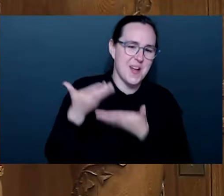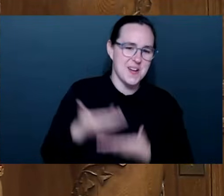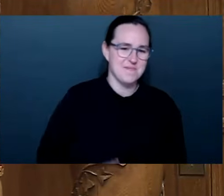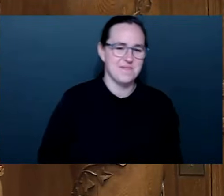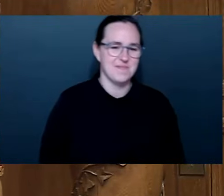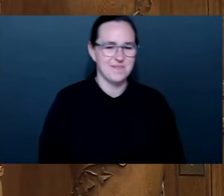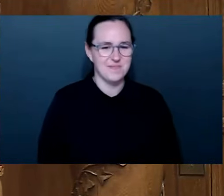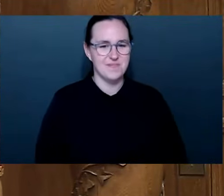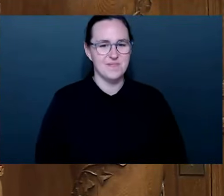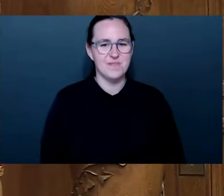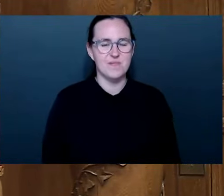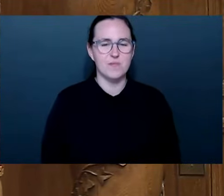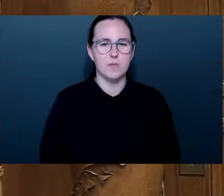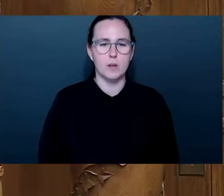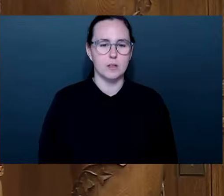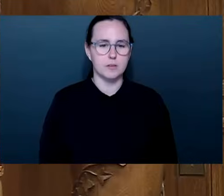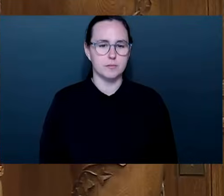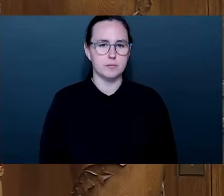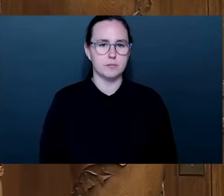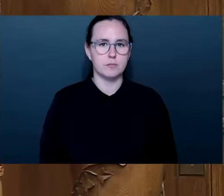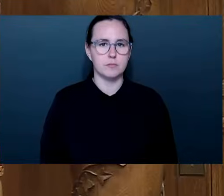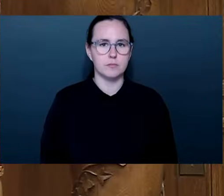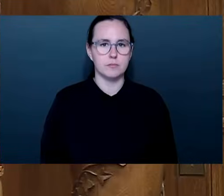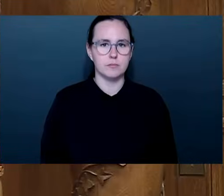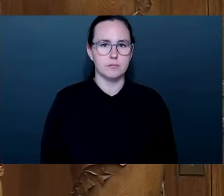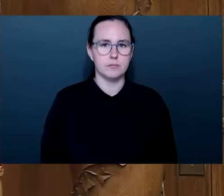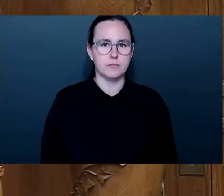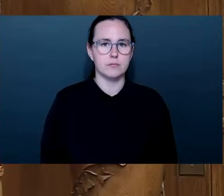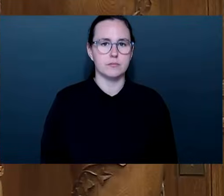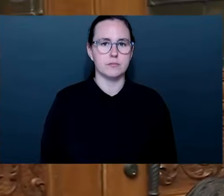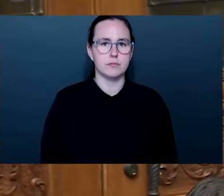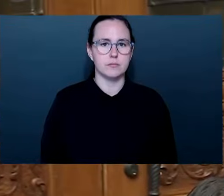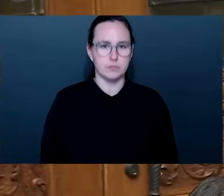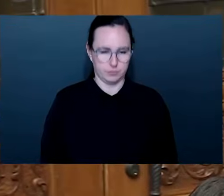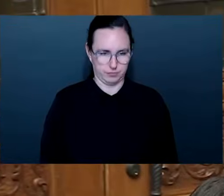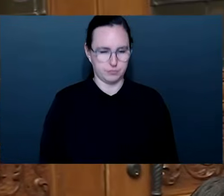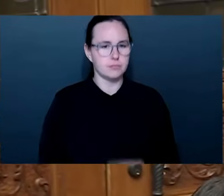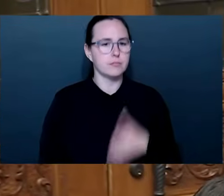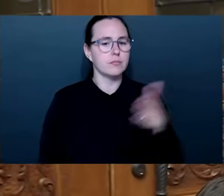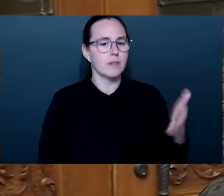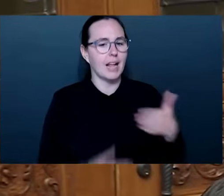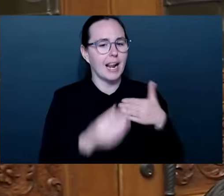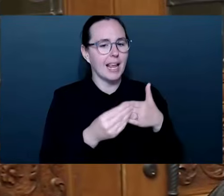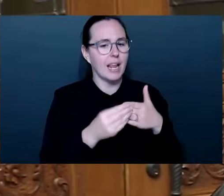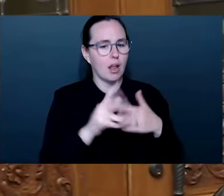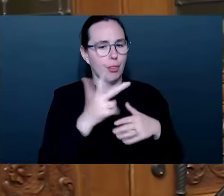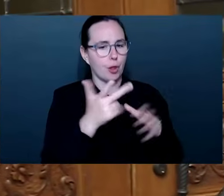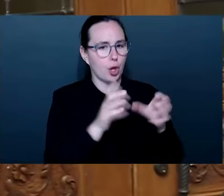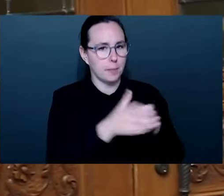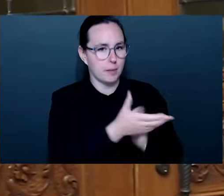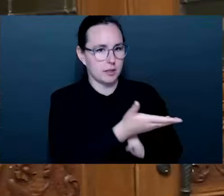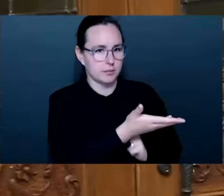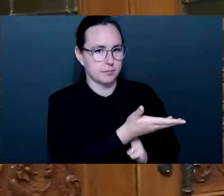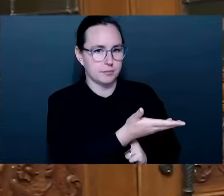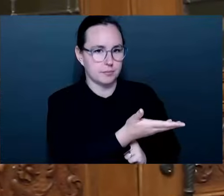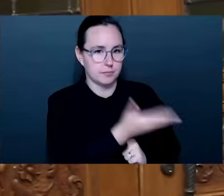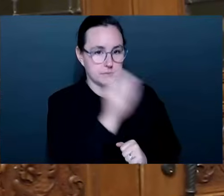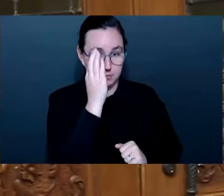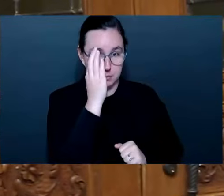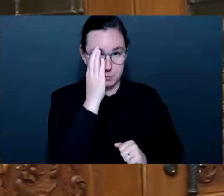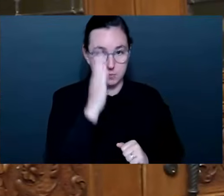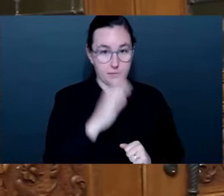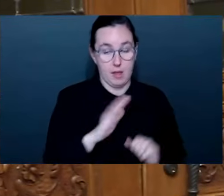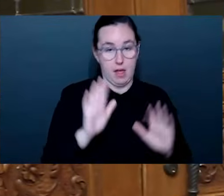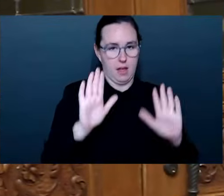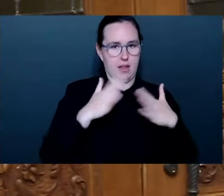Leader of the third party. Thank you, Mr. Speaker. I can't resist, since none of my family's birthdays are during sitting months. Today is my 14th